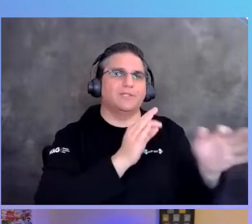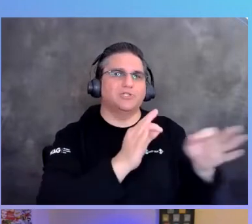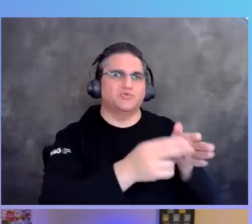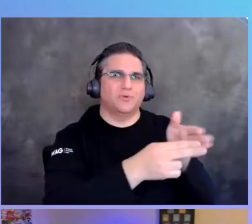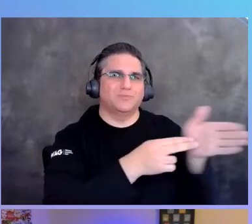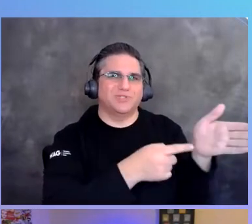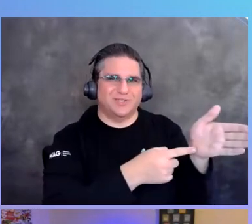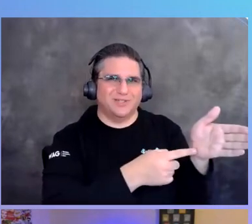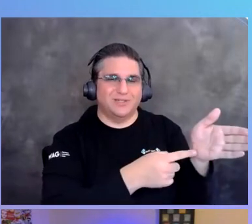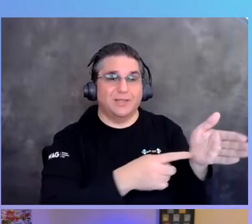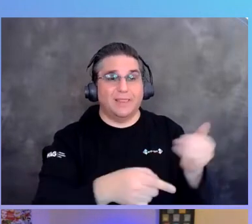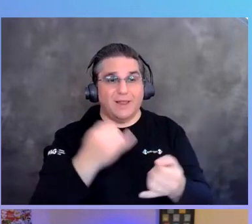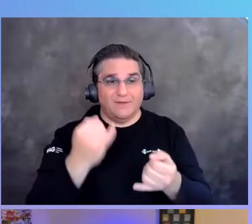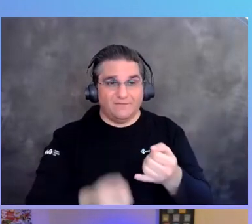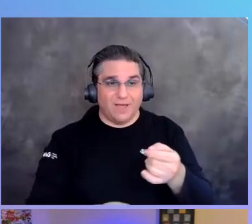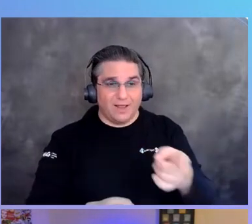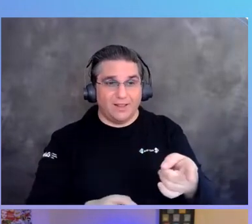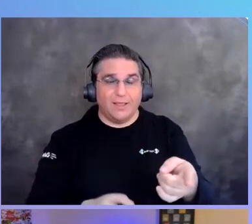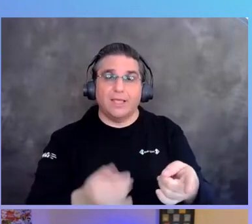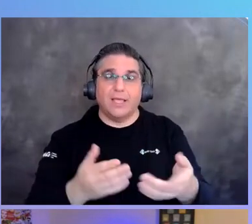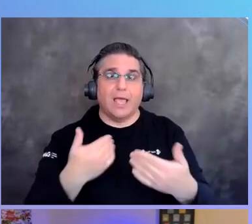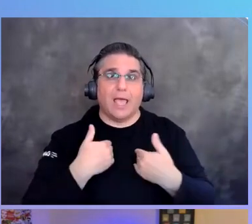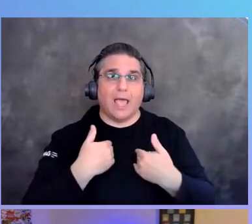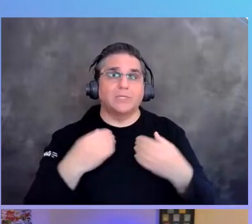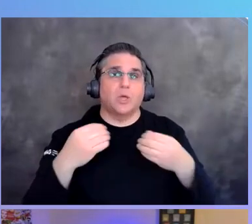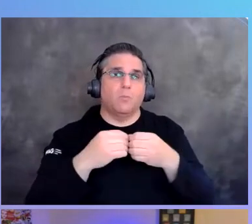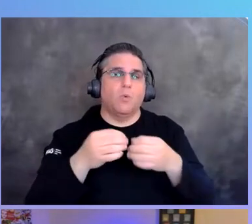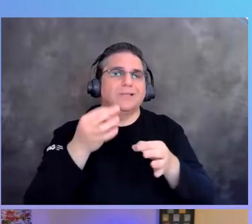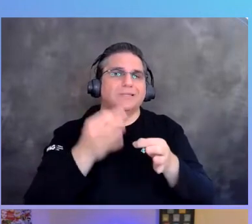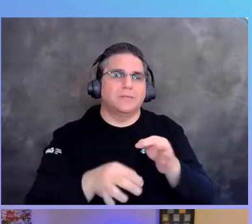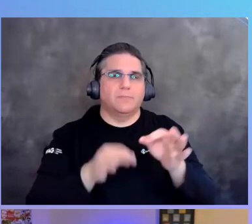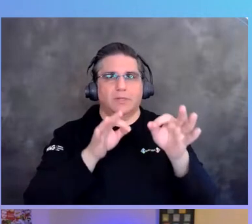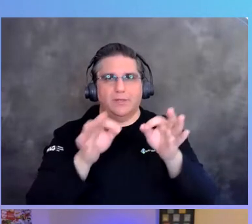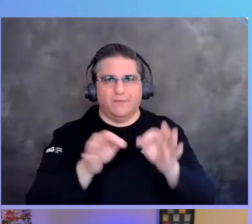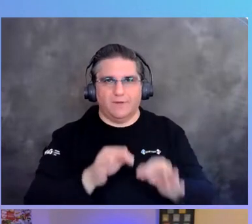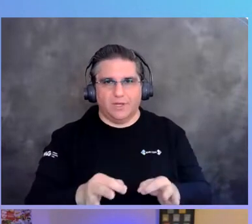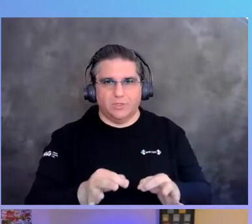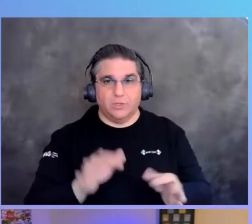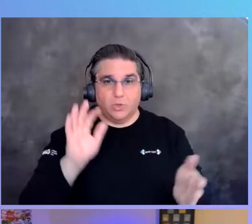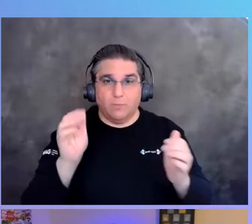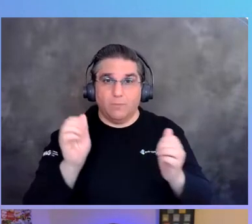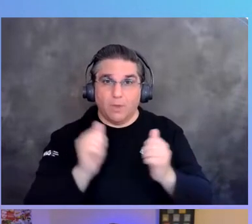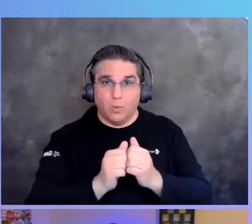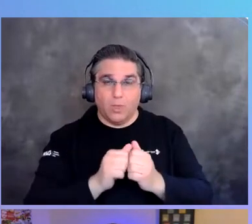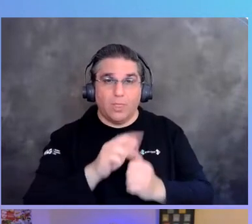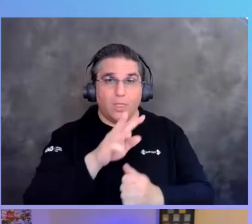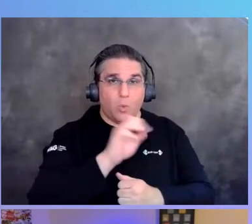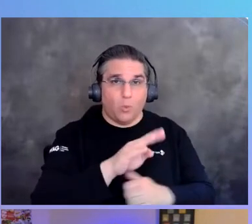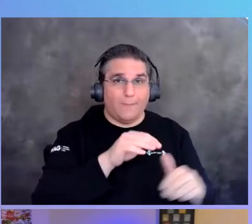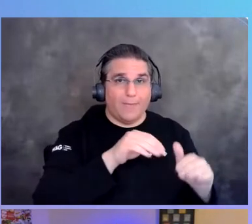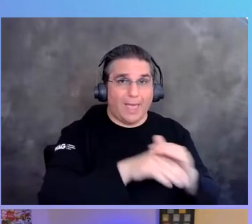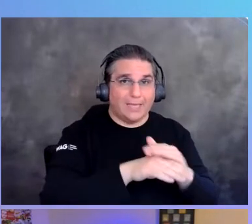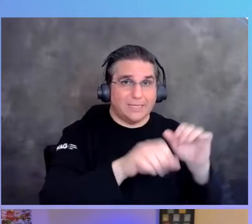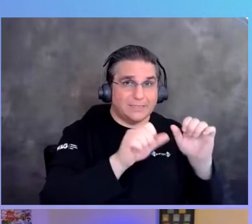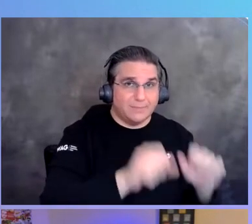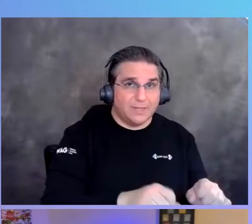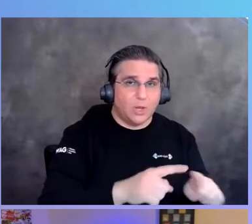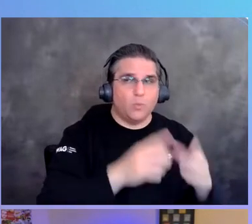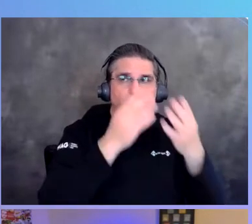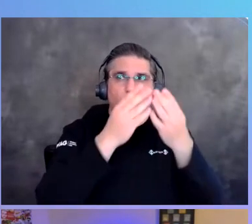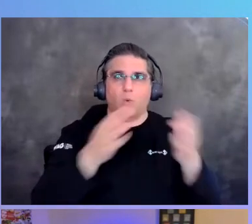with a definition in simpler terms that relates both web accessibility concepts to the overarching